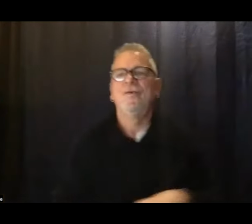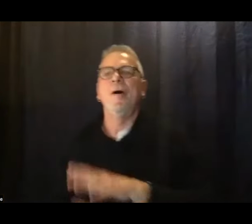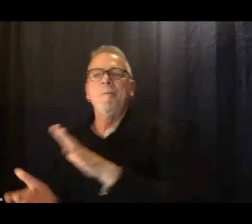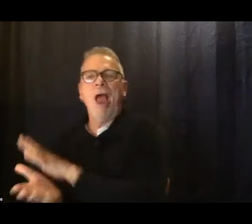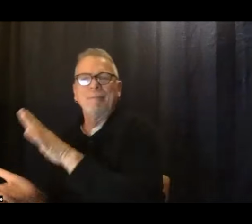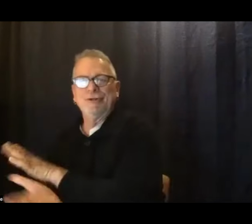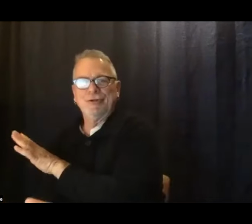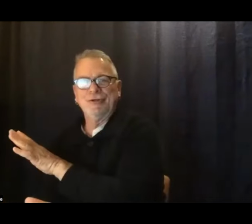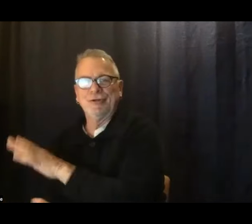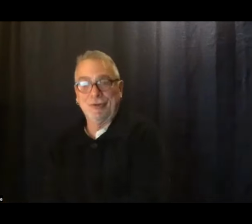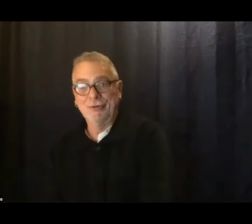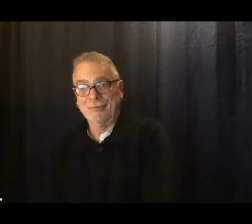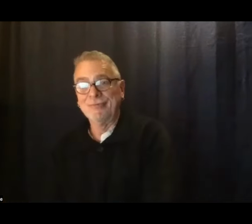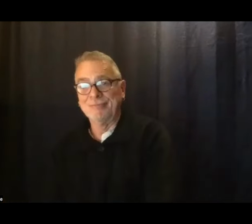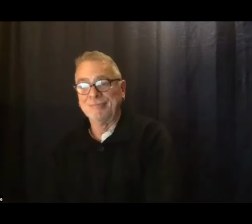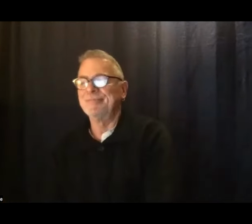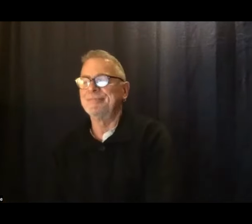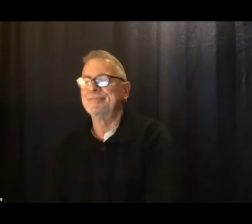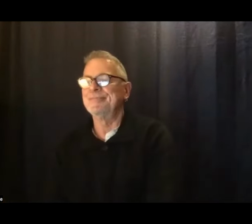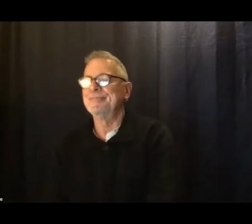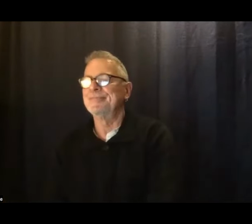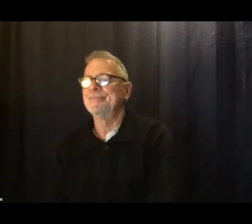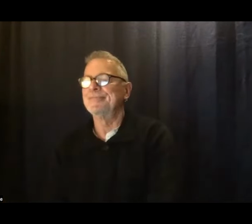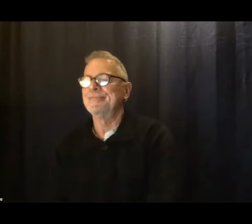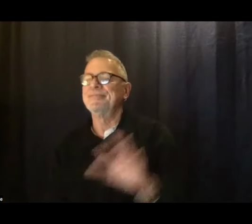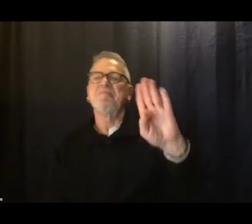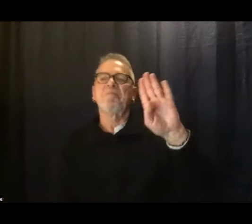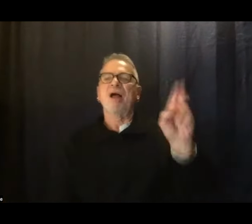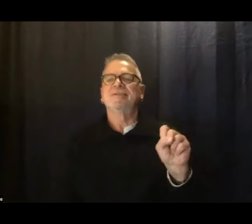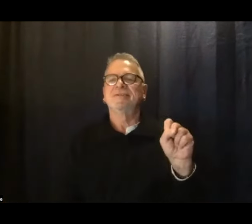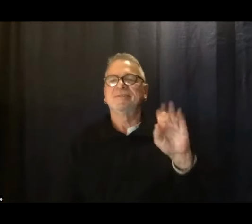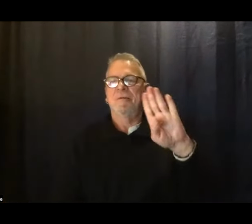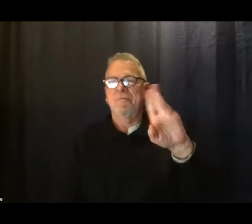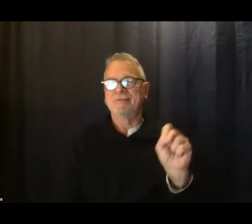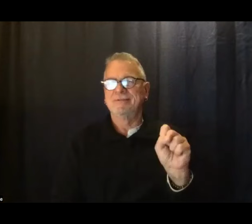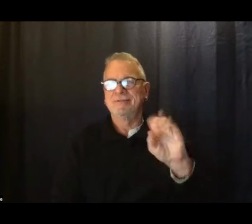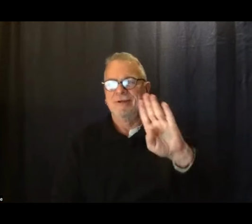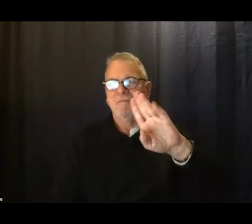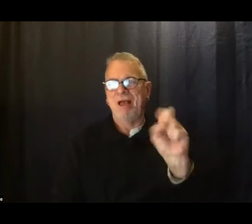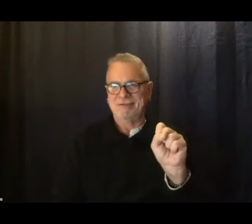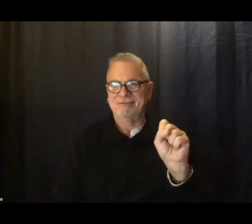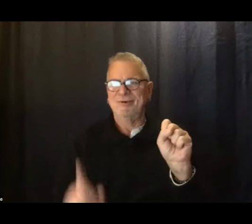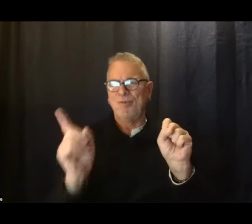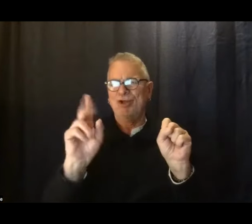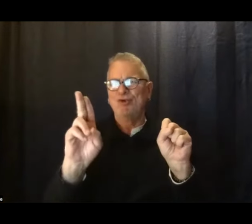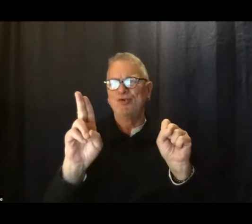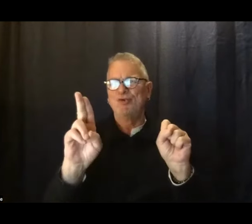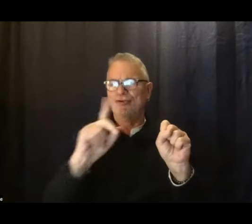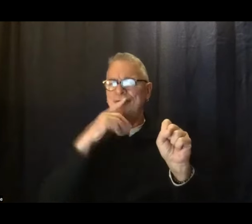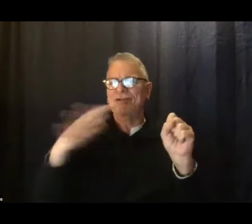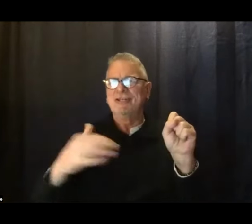between fax. Contextualization, fix the roof, fax the paper.